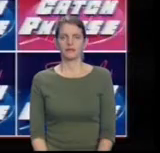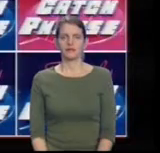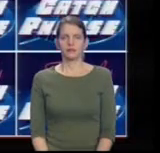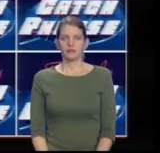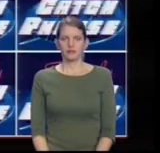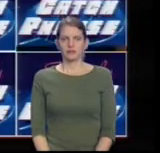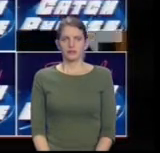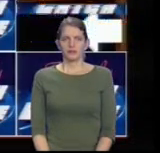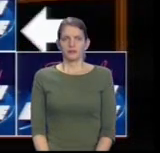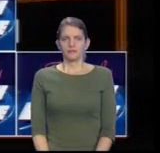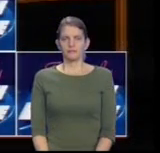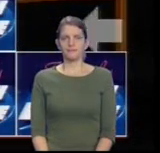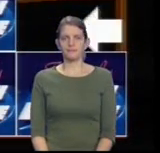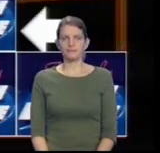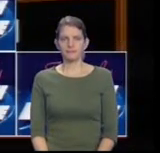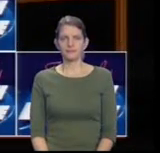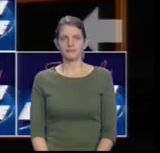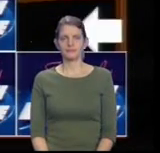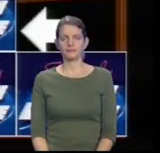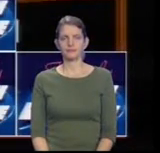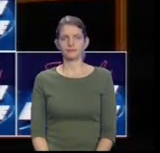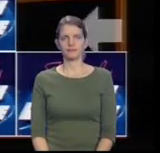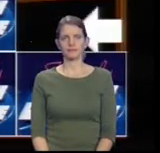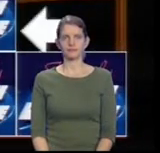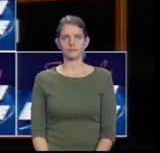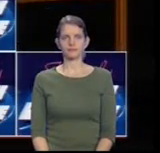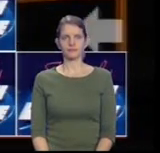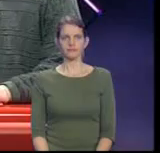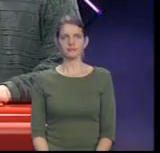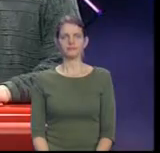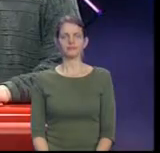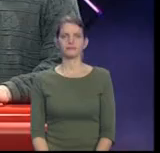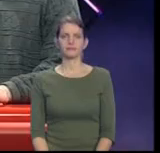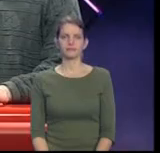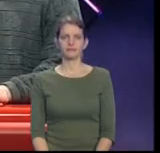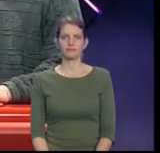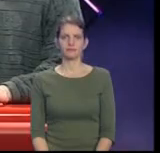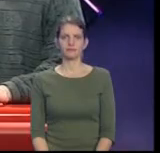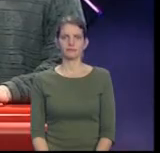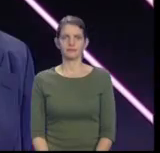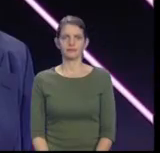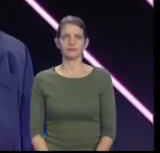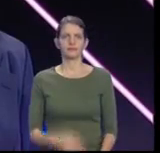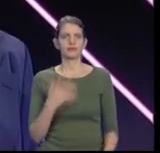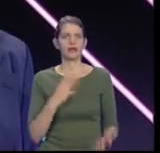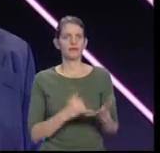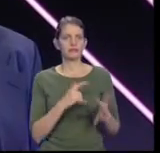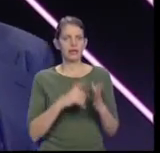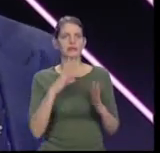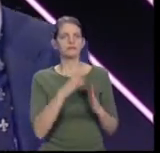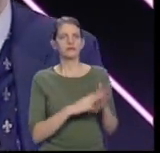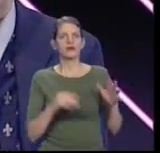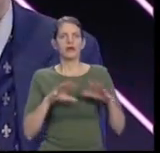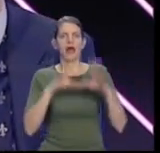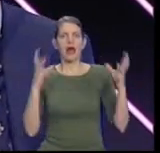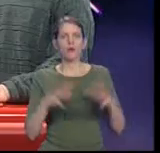please. 5 seconds. What is it? Say something. Puffy clouds. Puffy clouds. I like that. Ben,